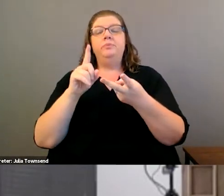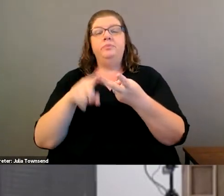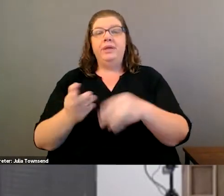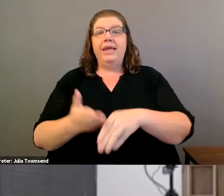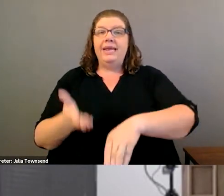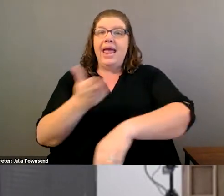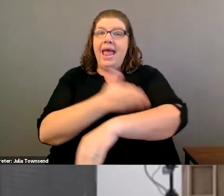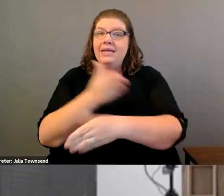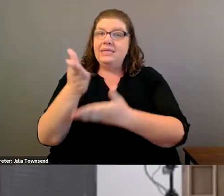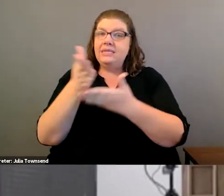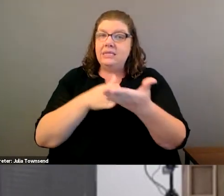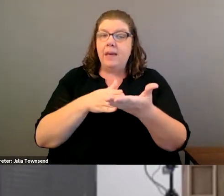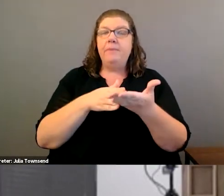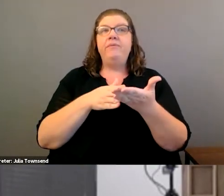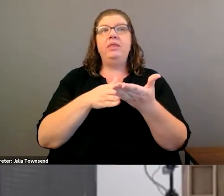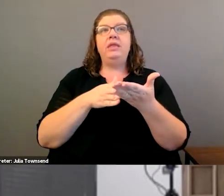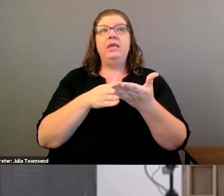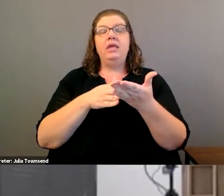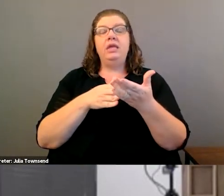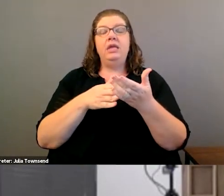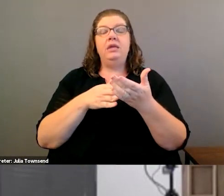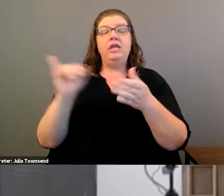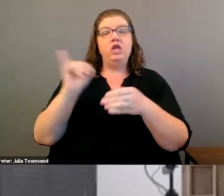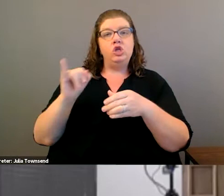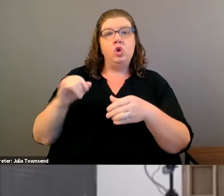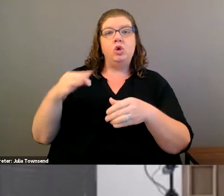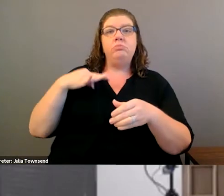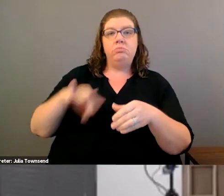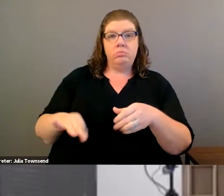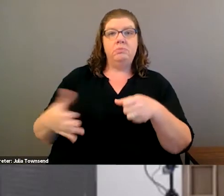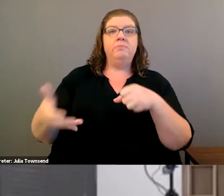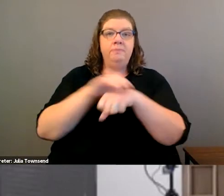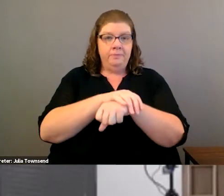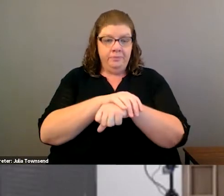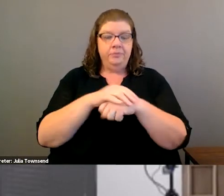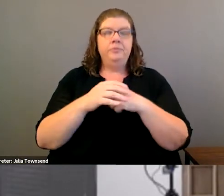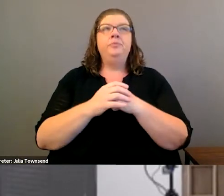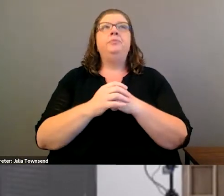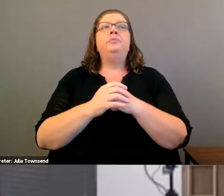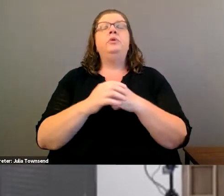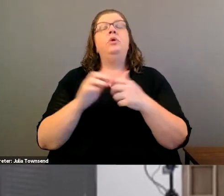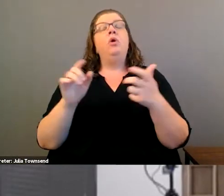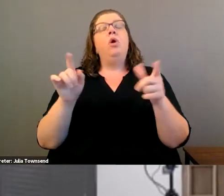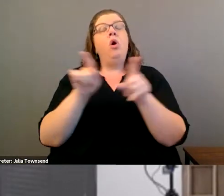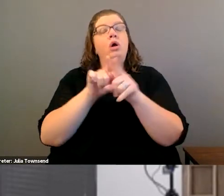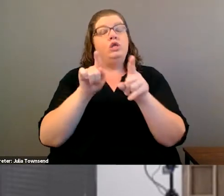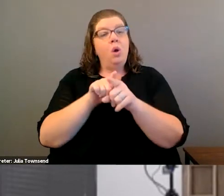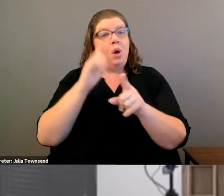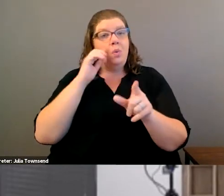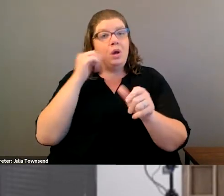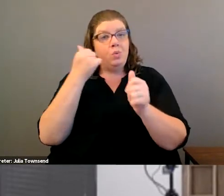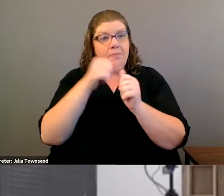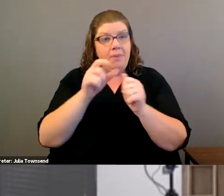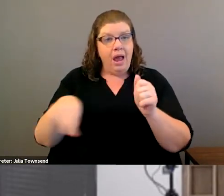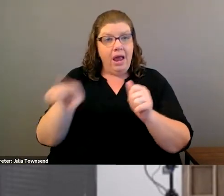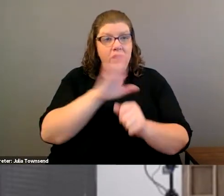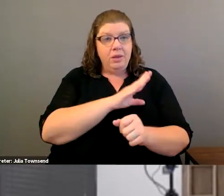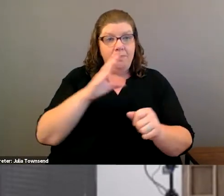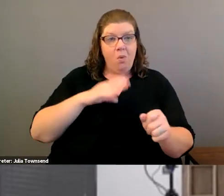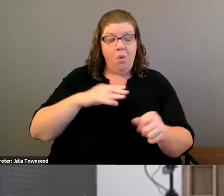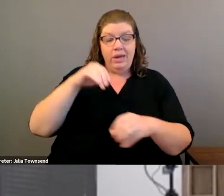of the coverage for health benefits. But also, I want to remind the board that in this packet,